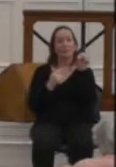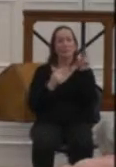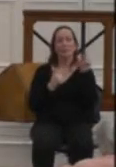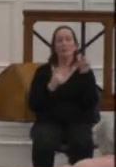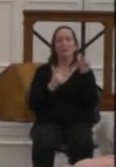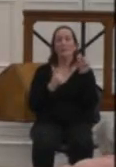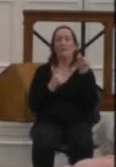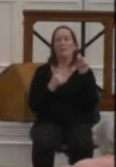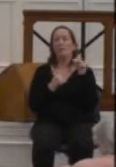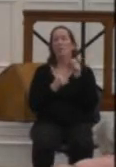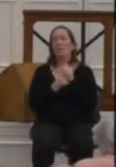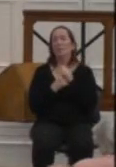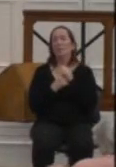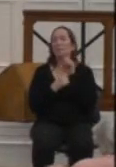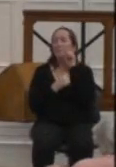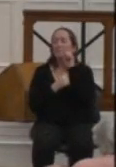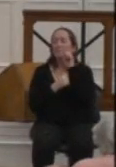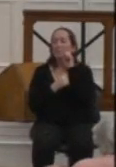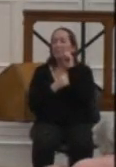Adam and Eve lost that for us.